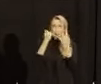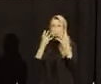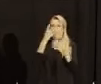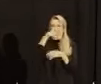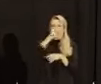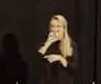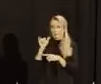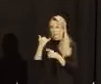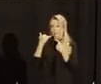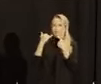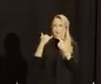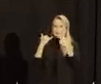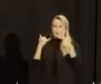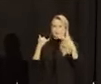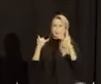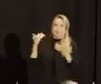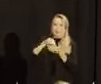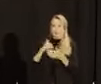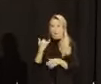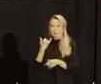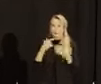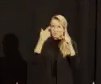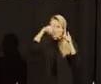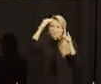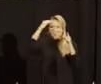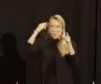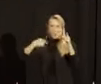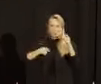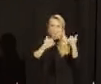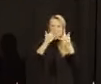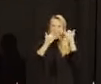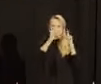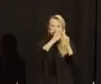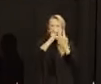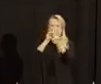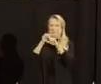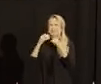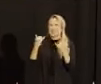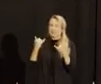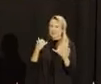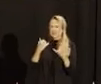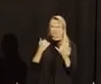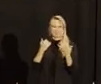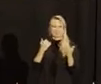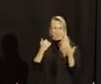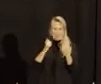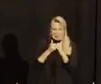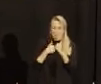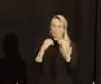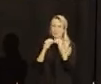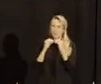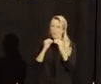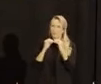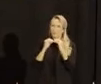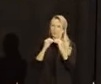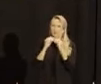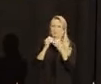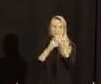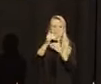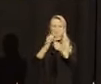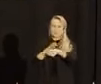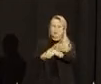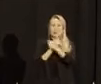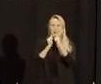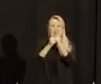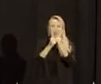who do I go to for a bigger voice? How can I help? How can we work together